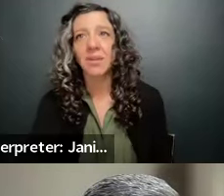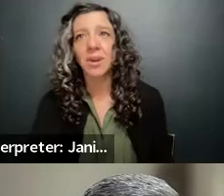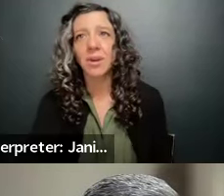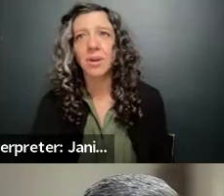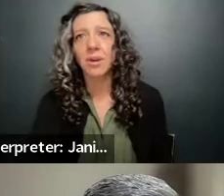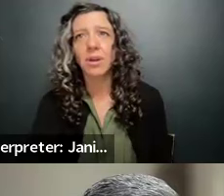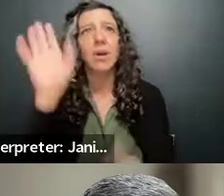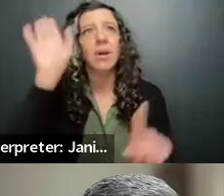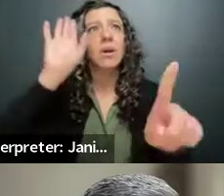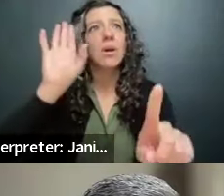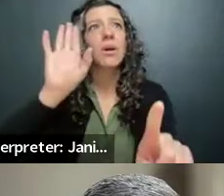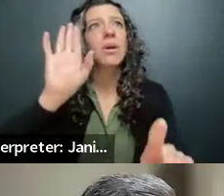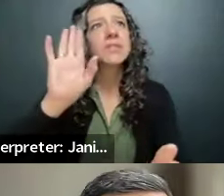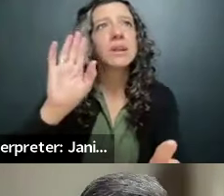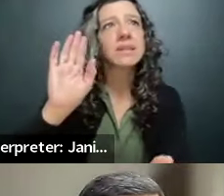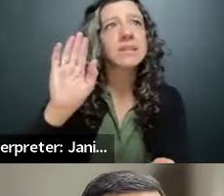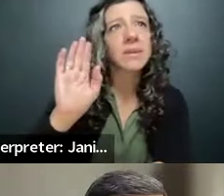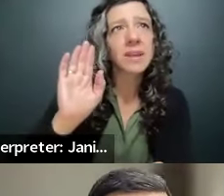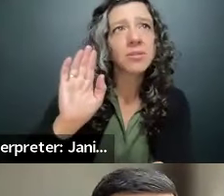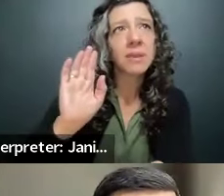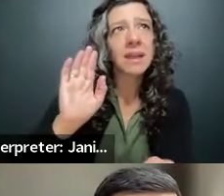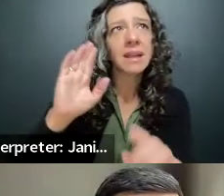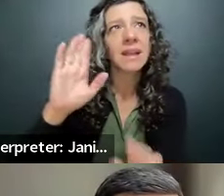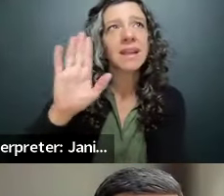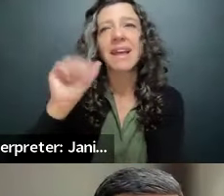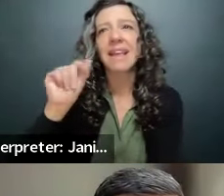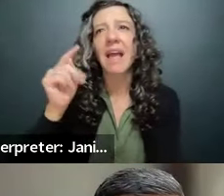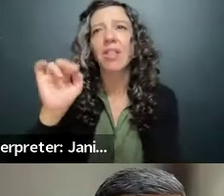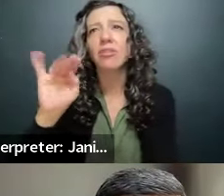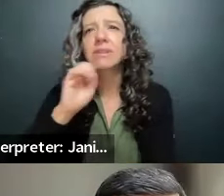Could we make a quick pause? Break? So can you repeat?